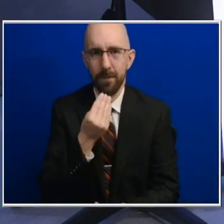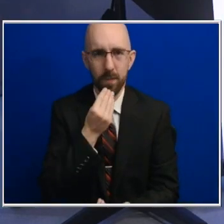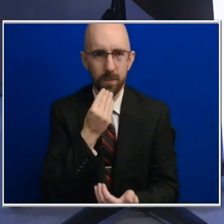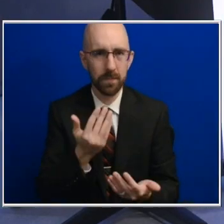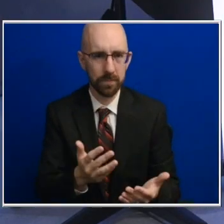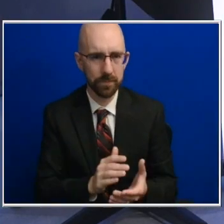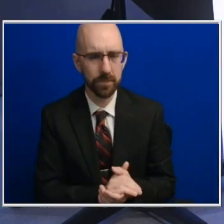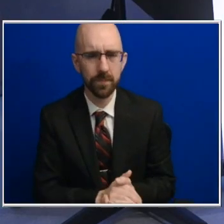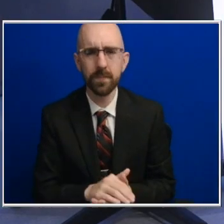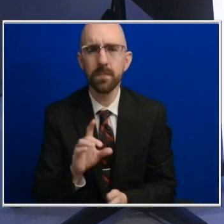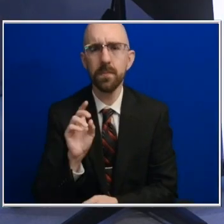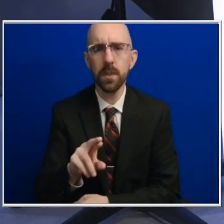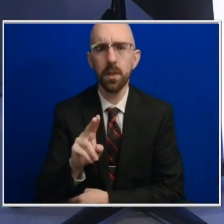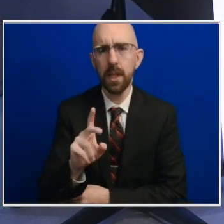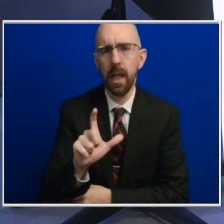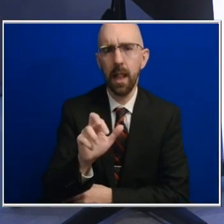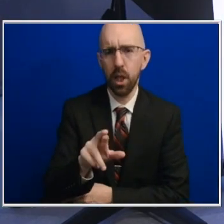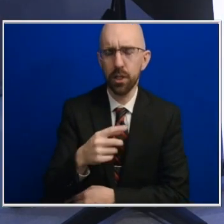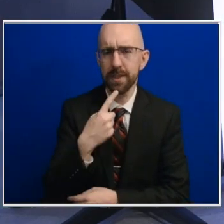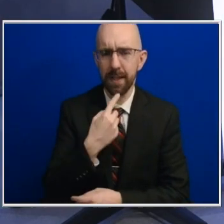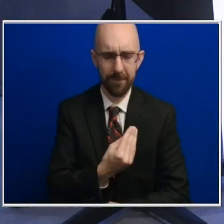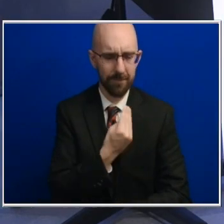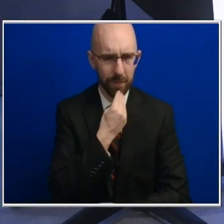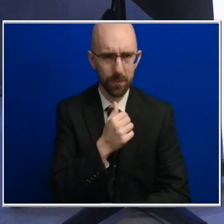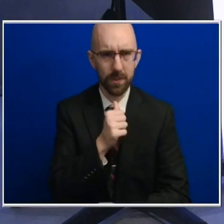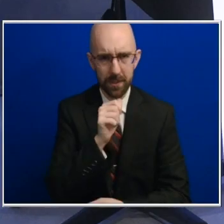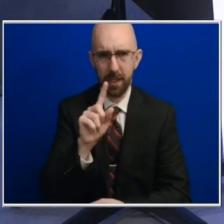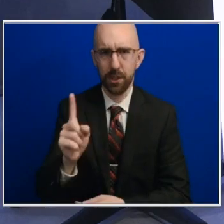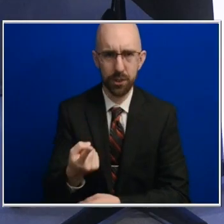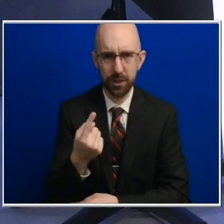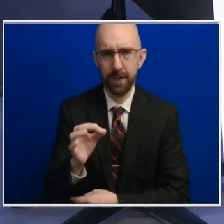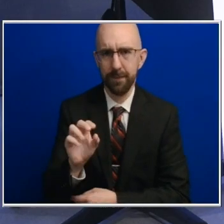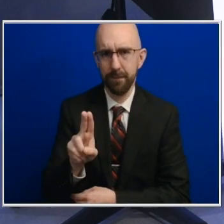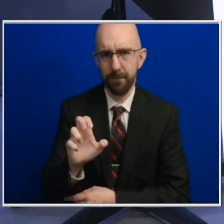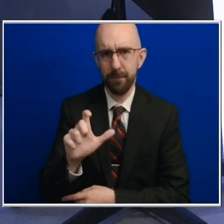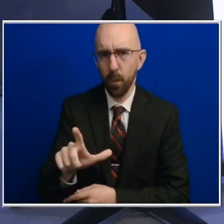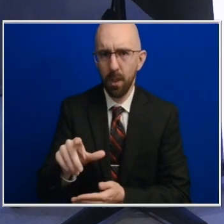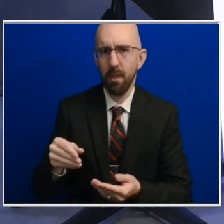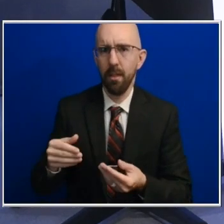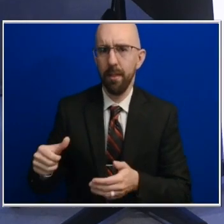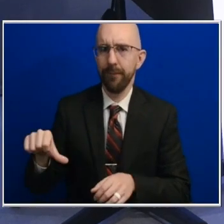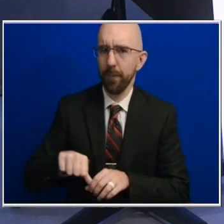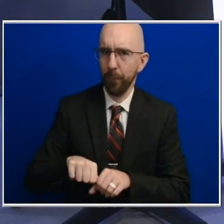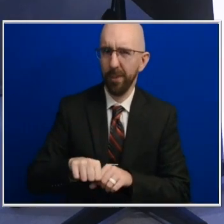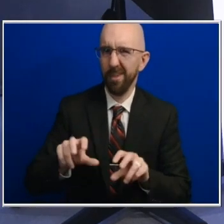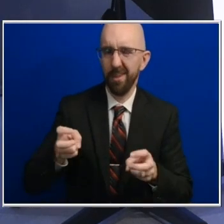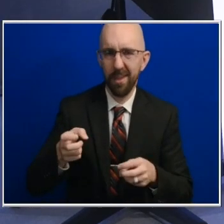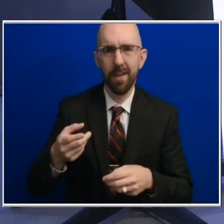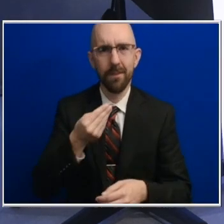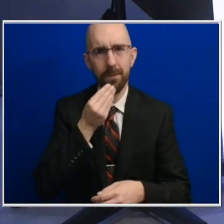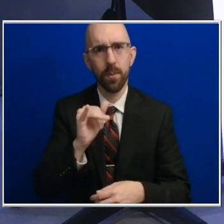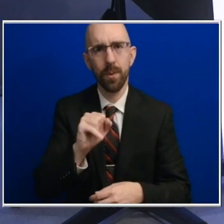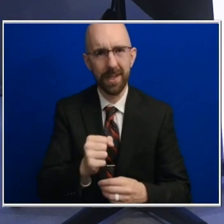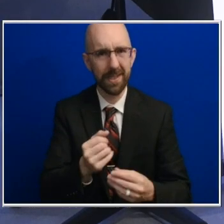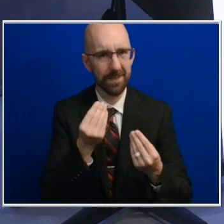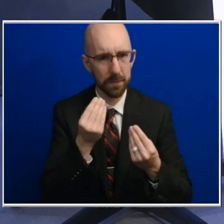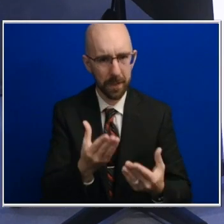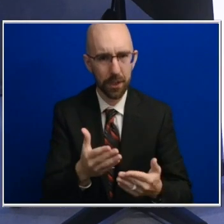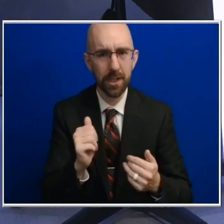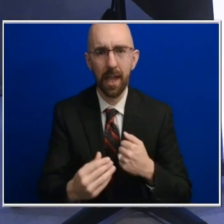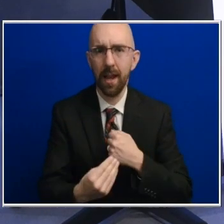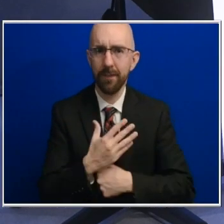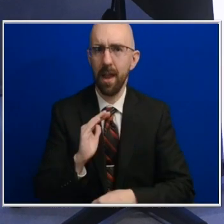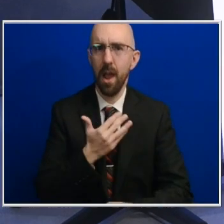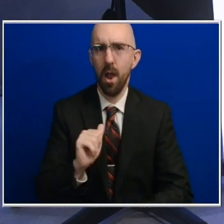Keller said food is not just fuel, food is information, and it can affect our aging. I thought